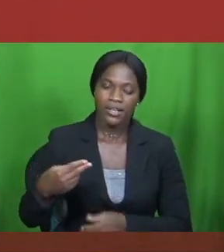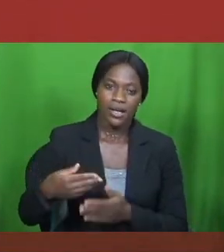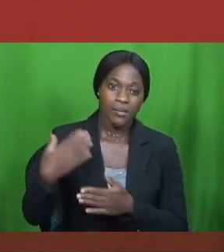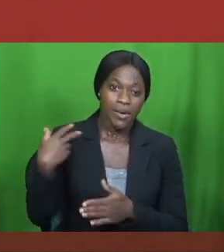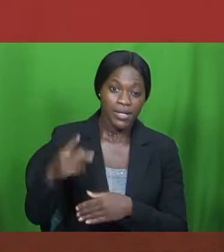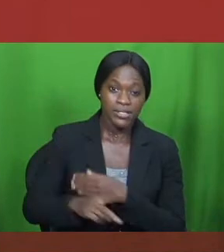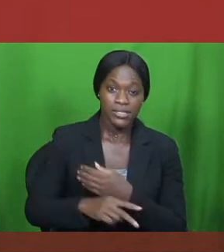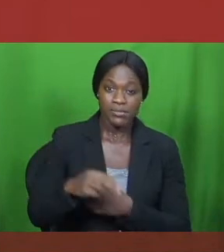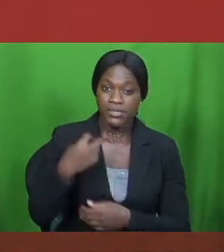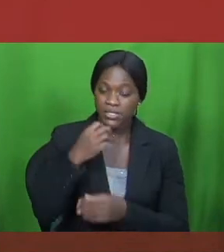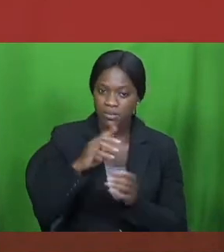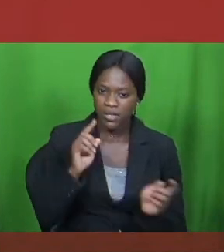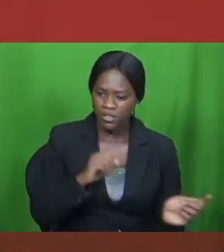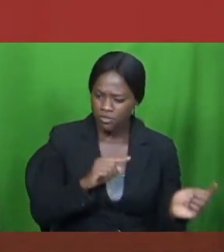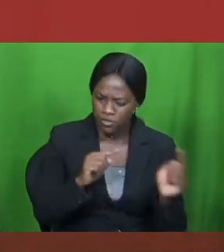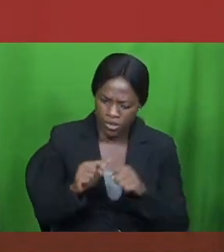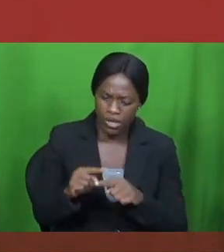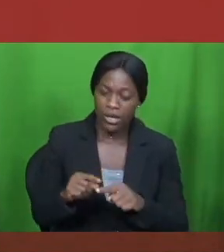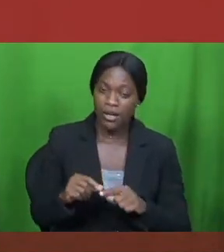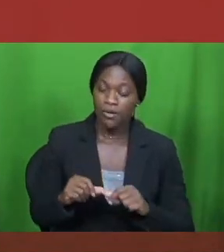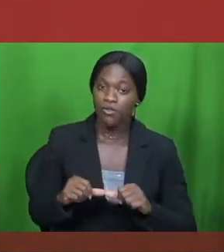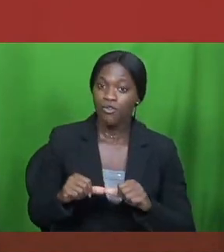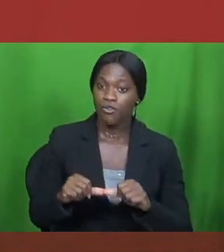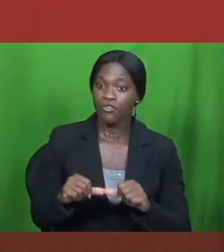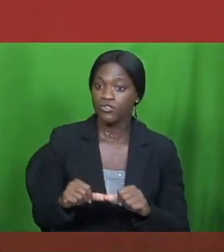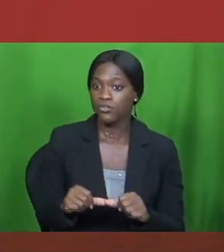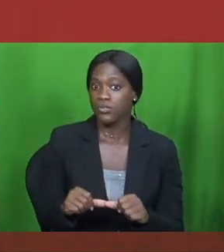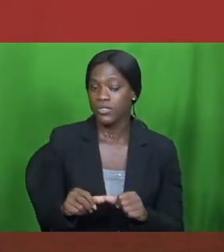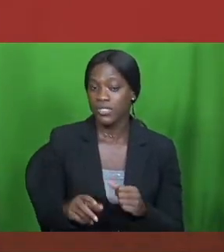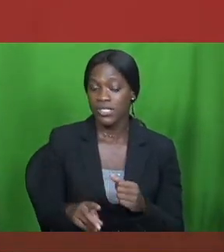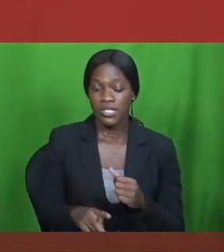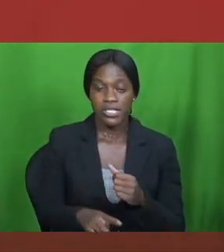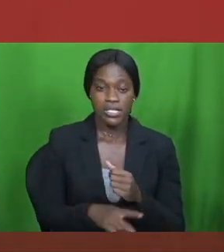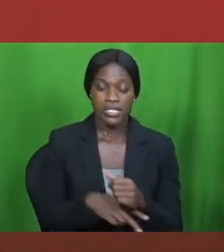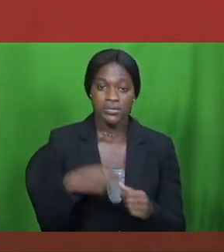continue as the Deputy Speaker of this House.